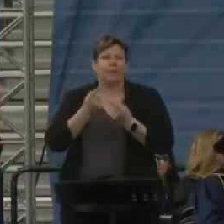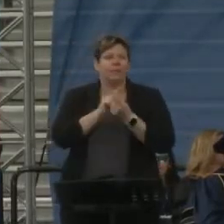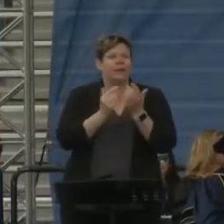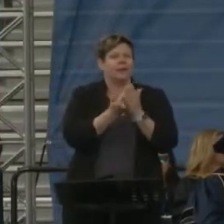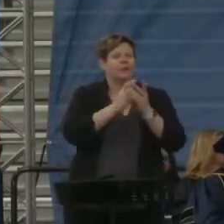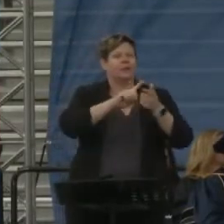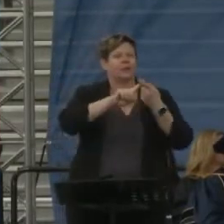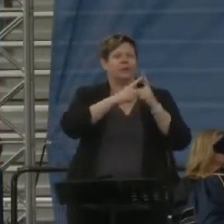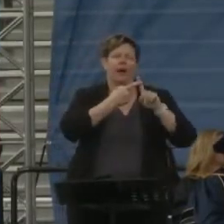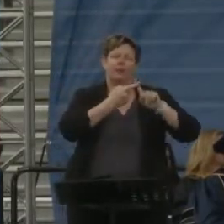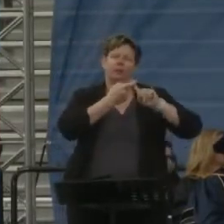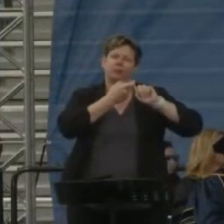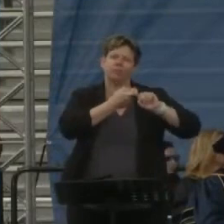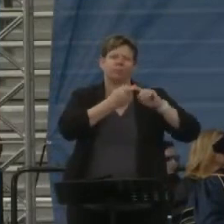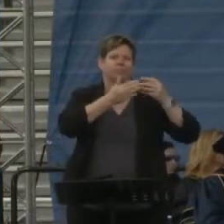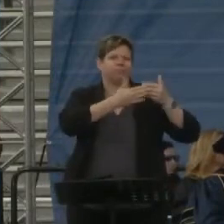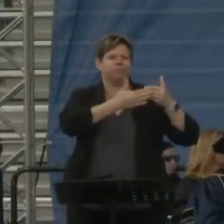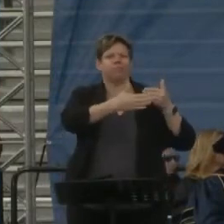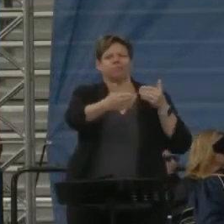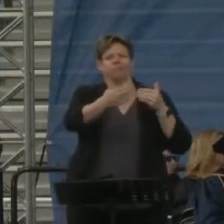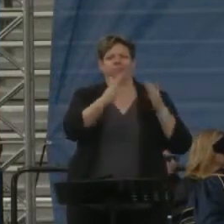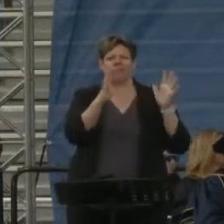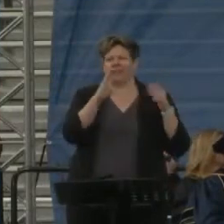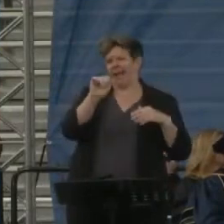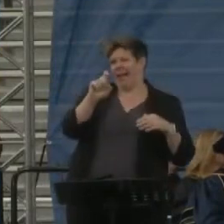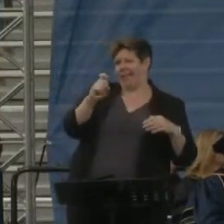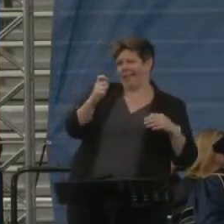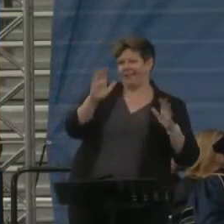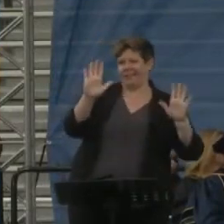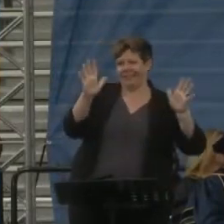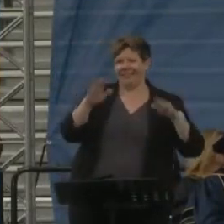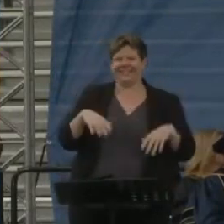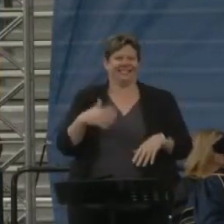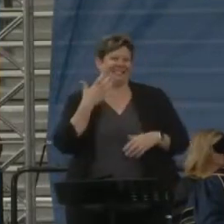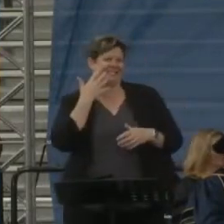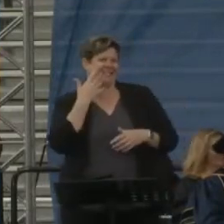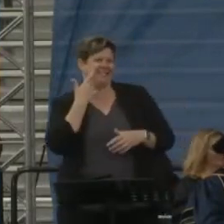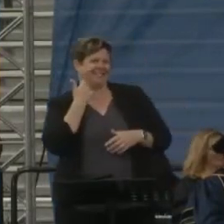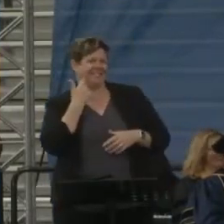will be with us for the rest of our lives. Shout out to Alex. And